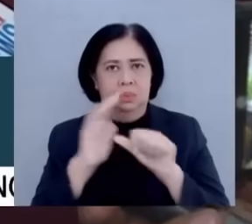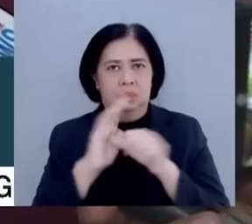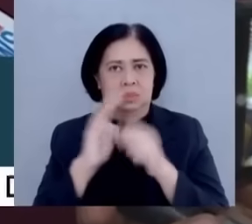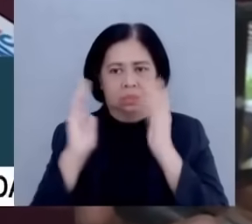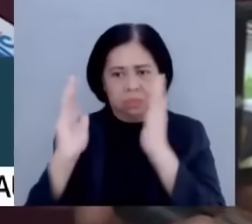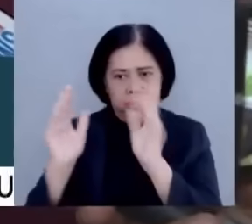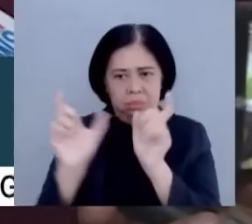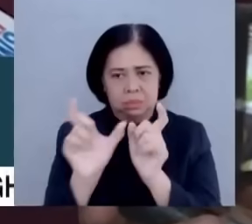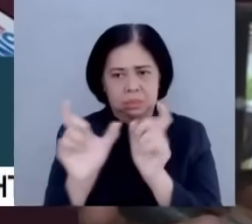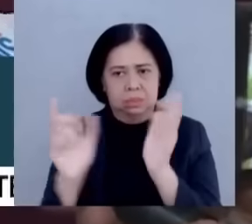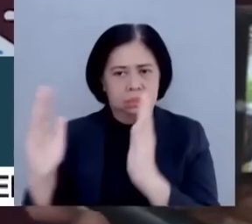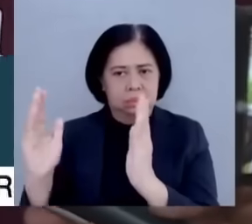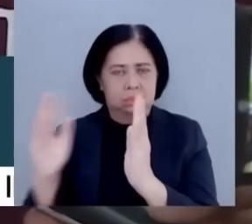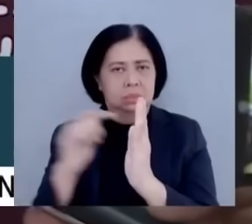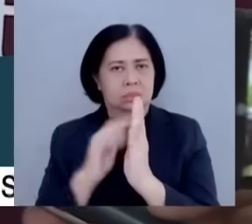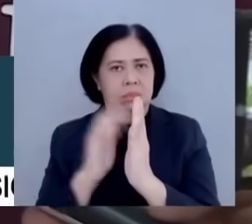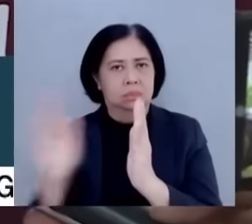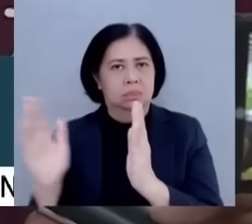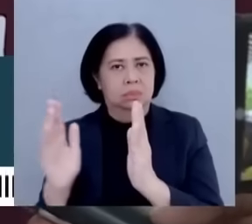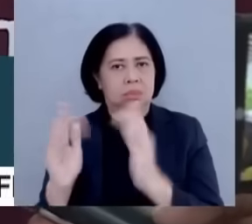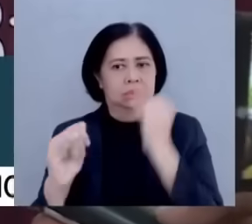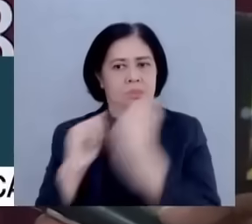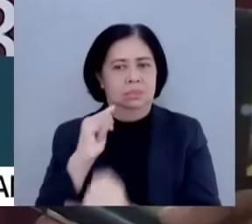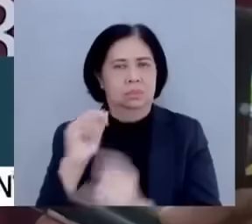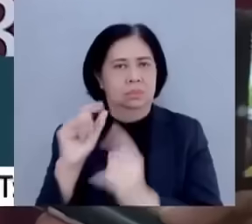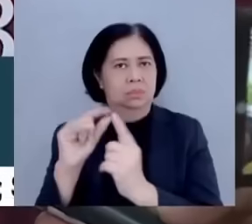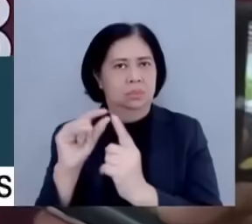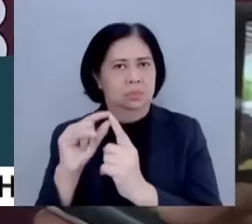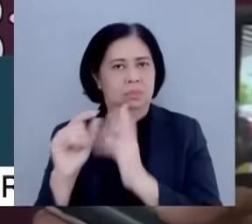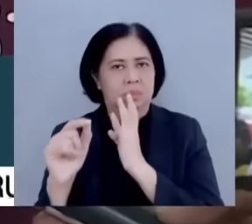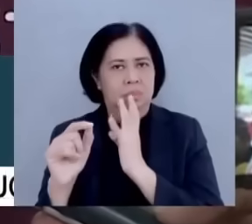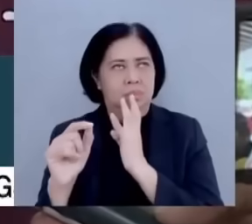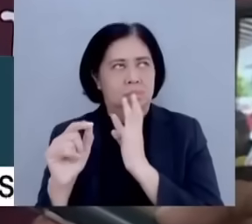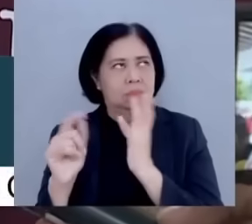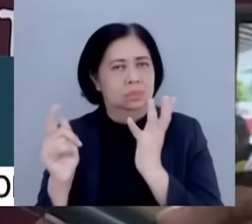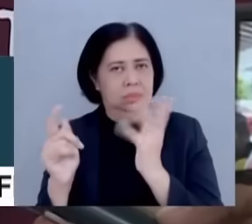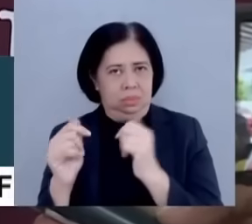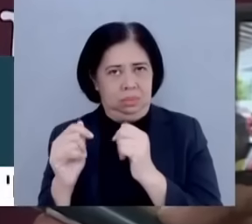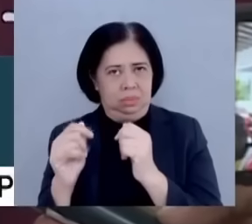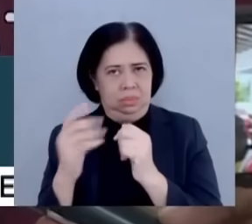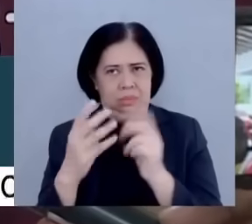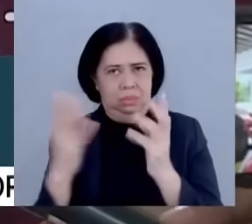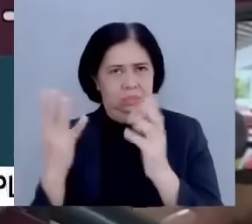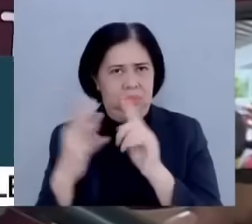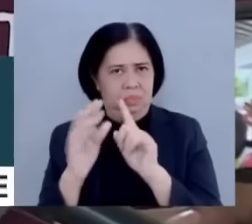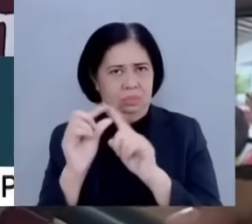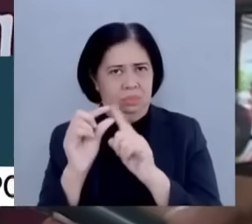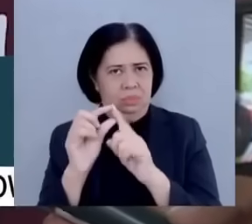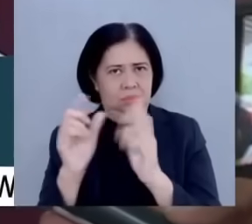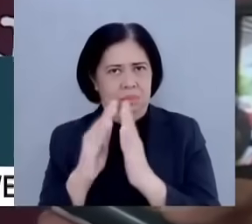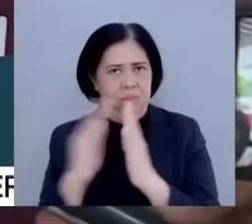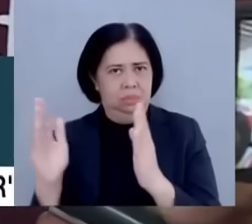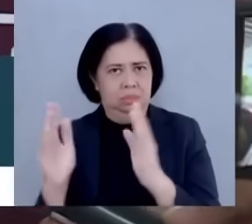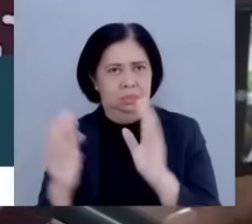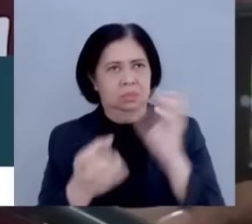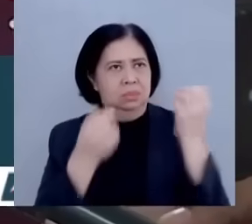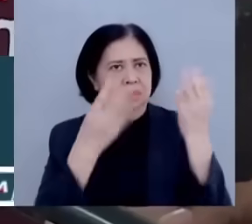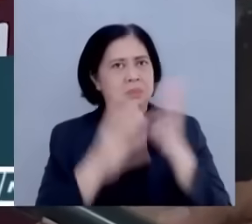nila is the last, what, 4 words of my